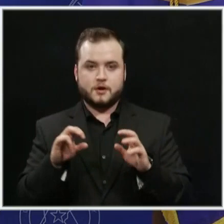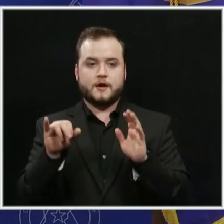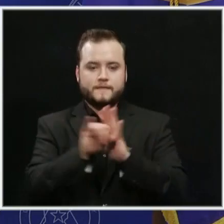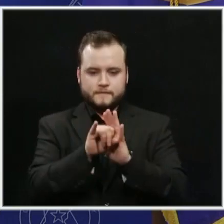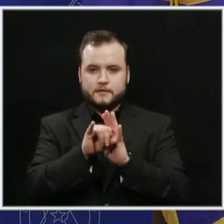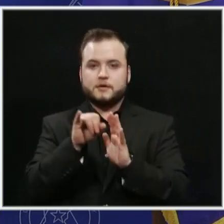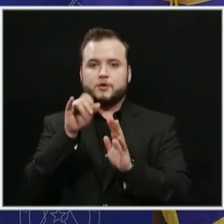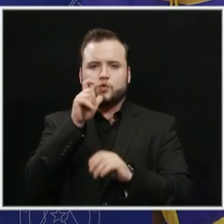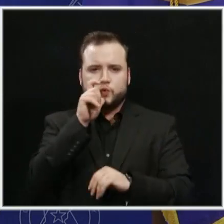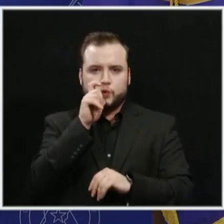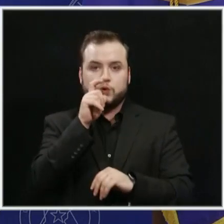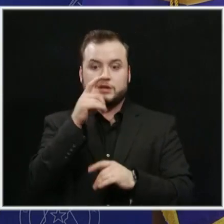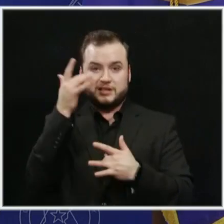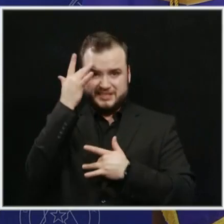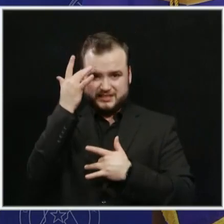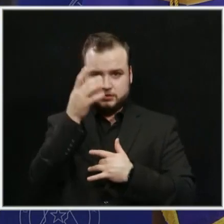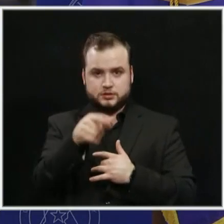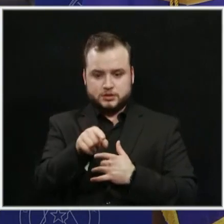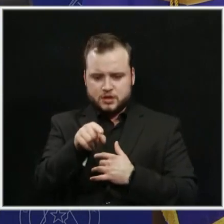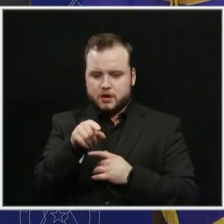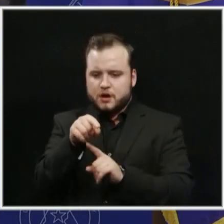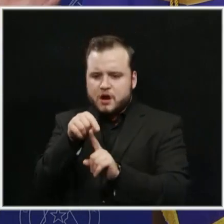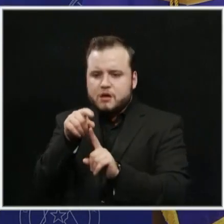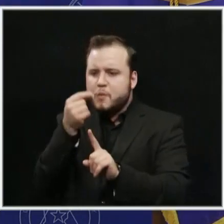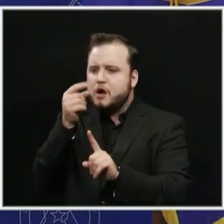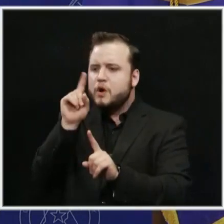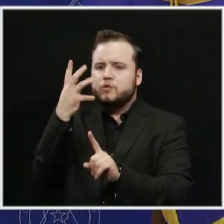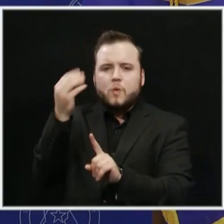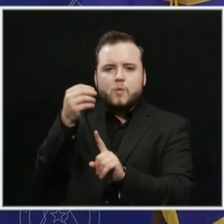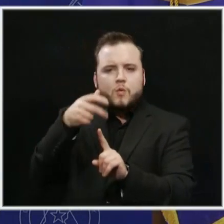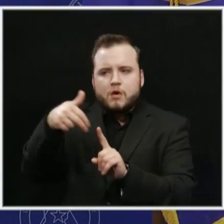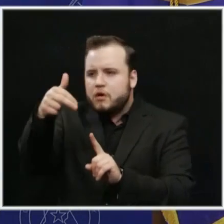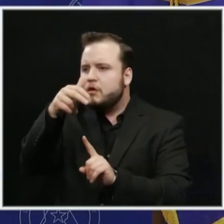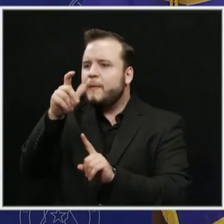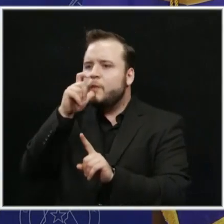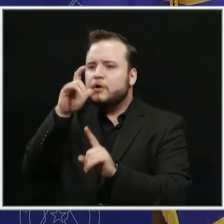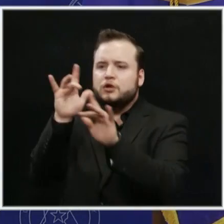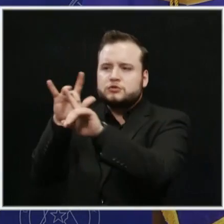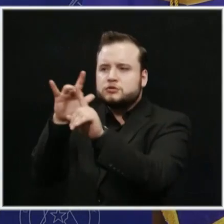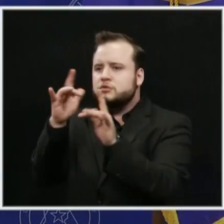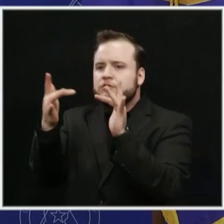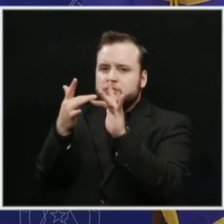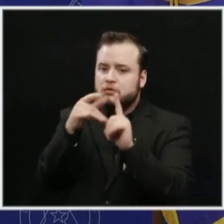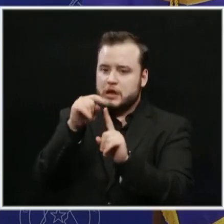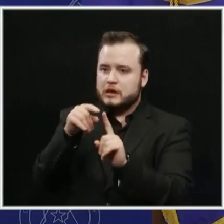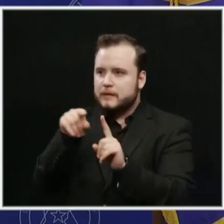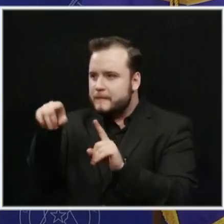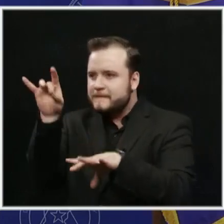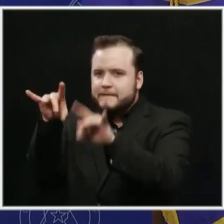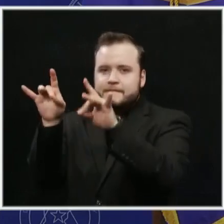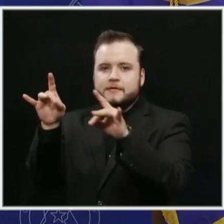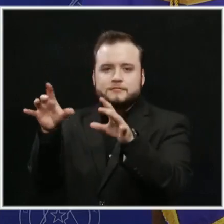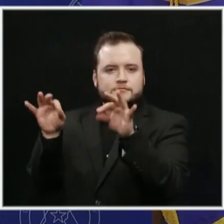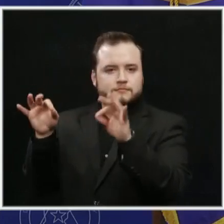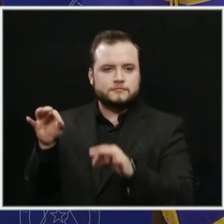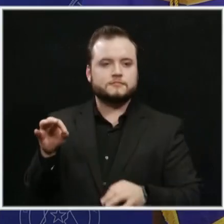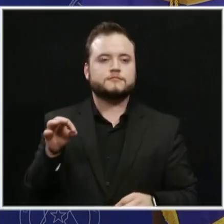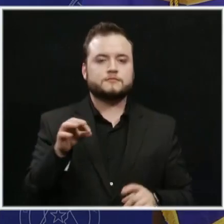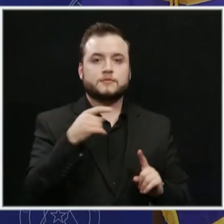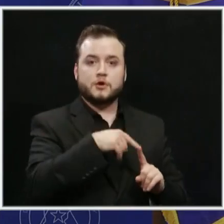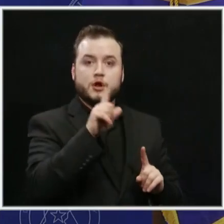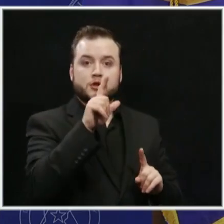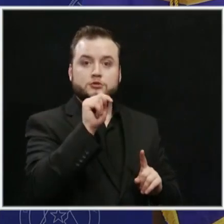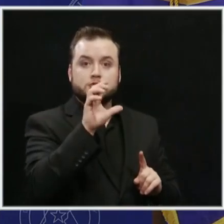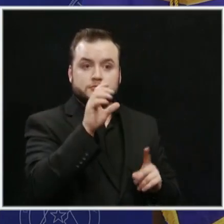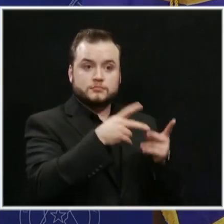get them and the most vulnerable protected. And as you're seeing from Commissioner Malcolm, talks about the long-term care facilities, come up with new ideas, new ways